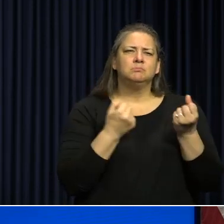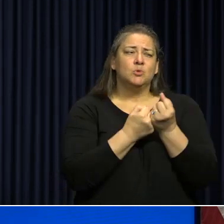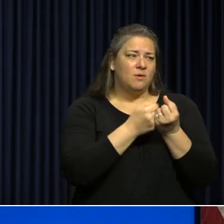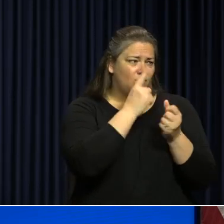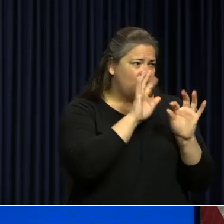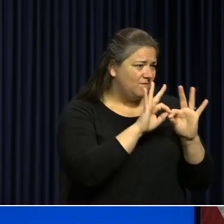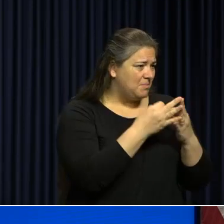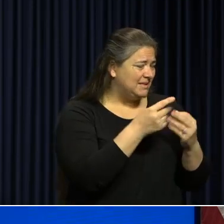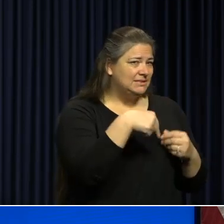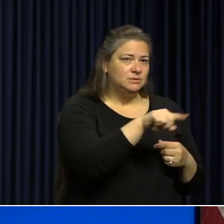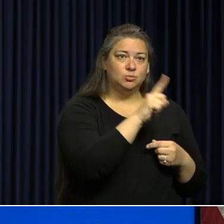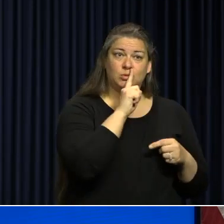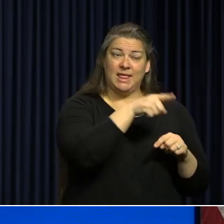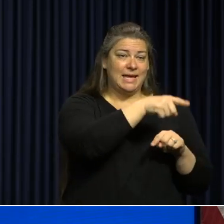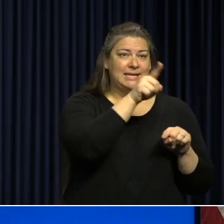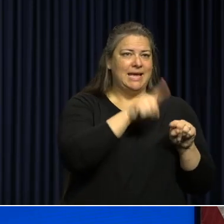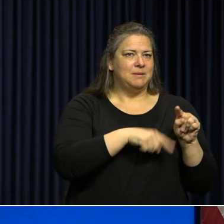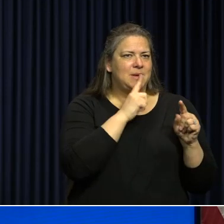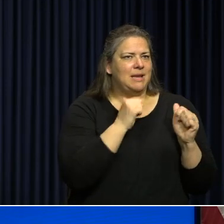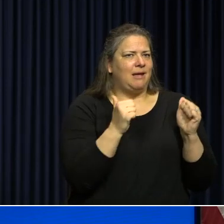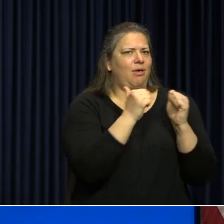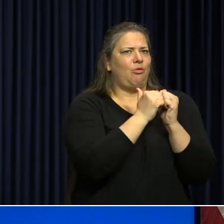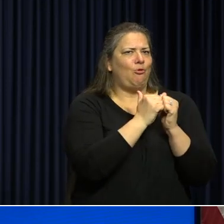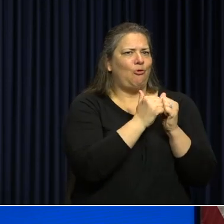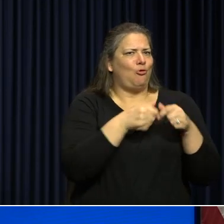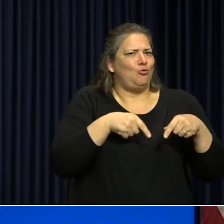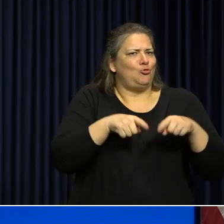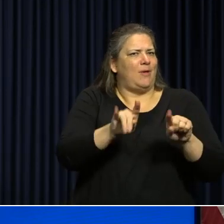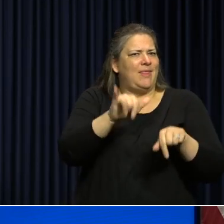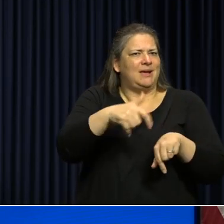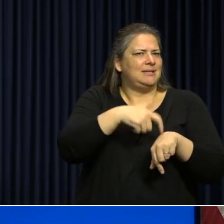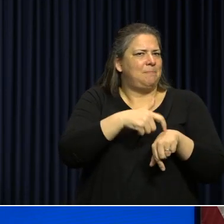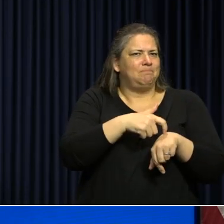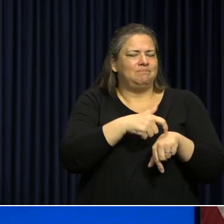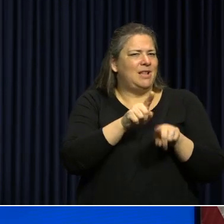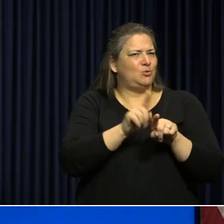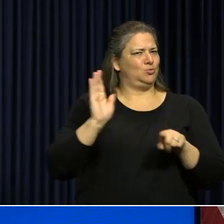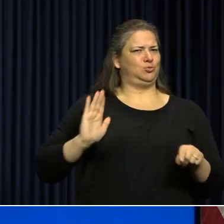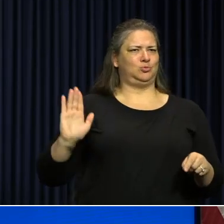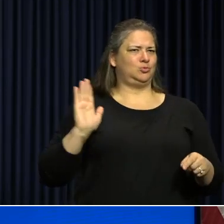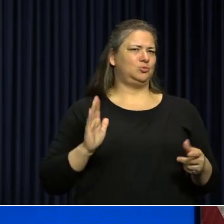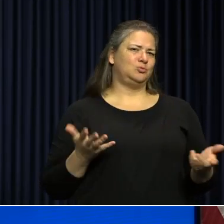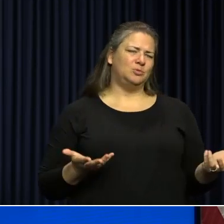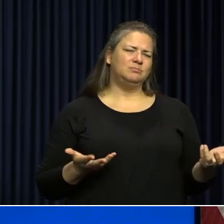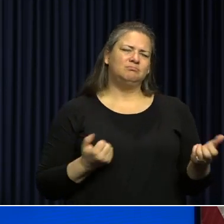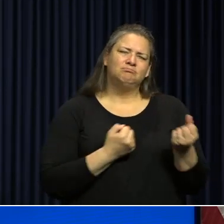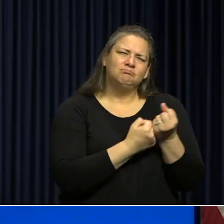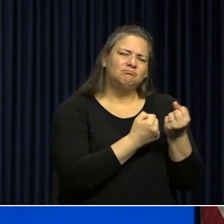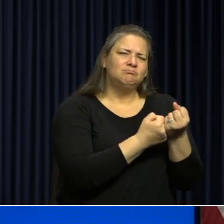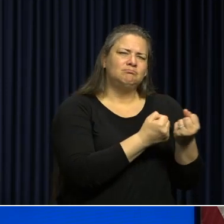be together in the same way during this. So our